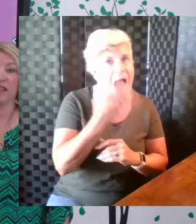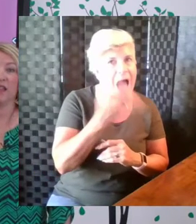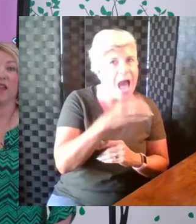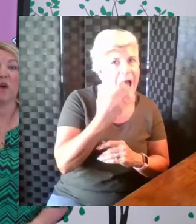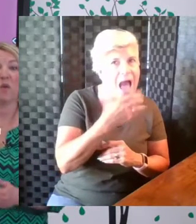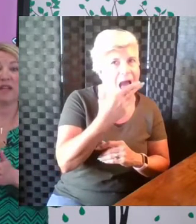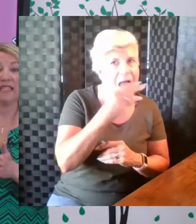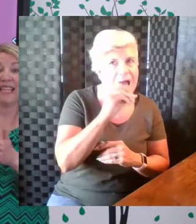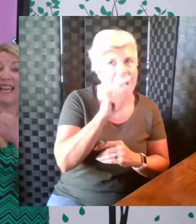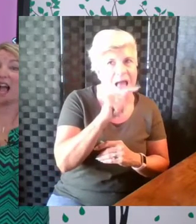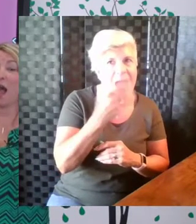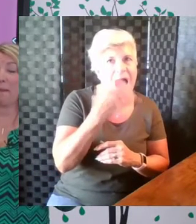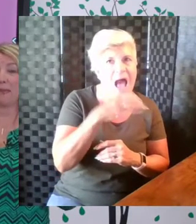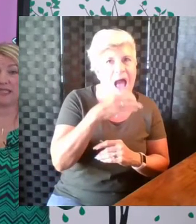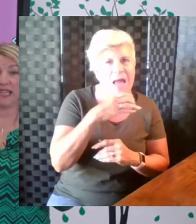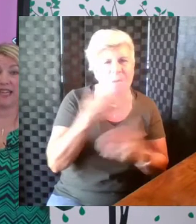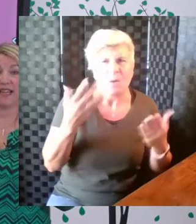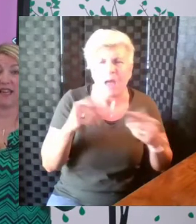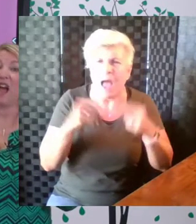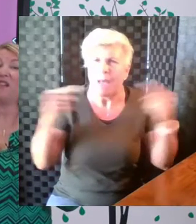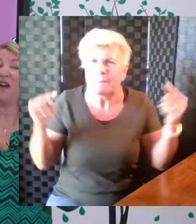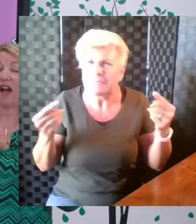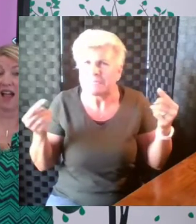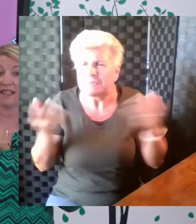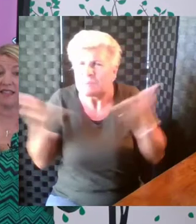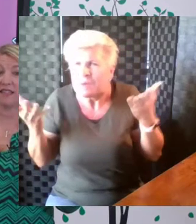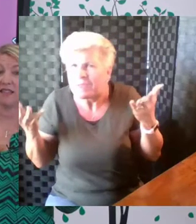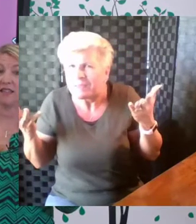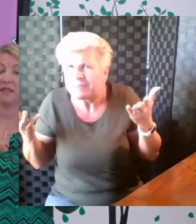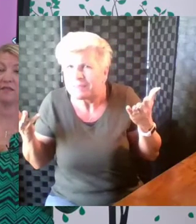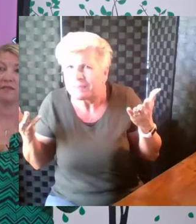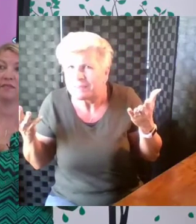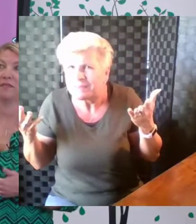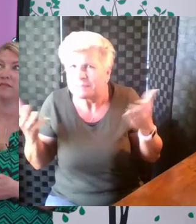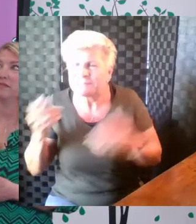Hot. What is the opposite of hot?